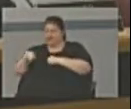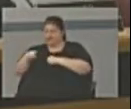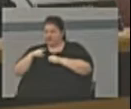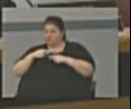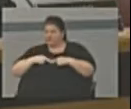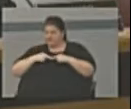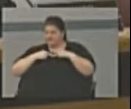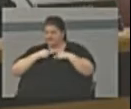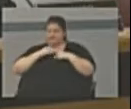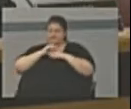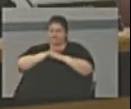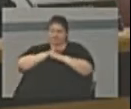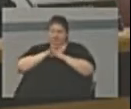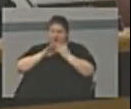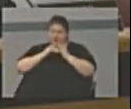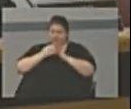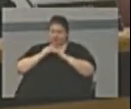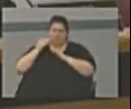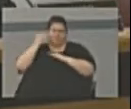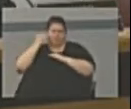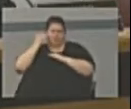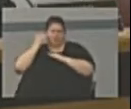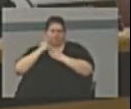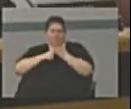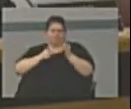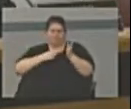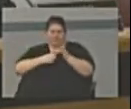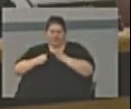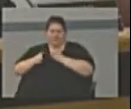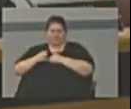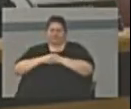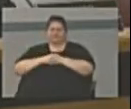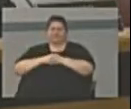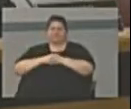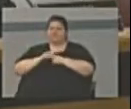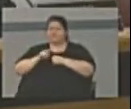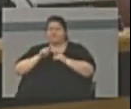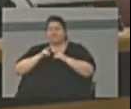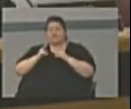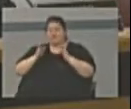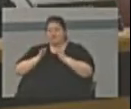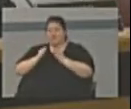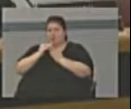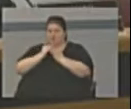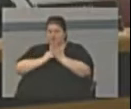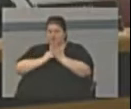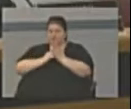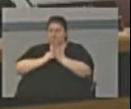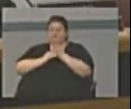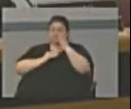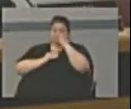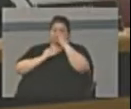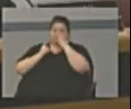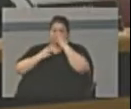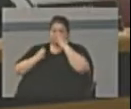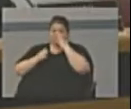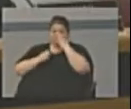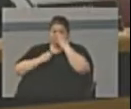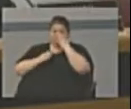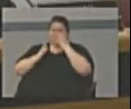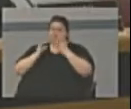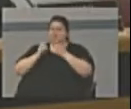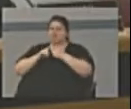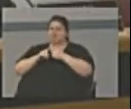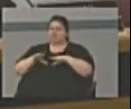of some of the things that we're planning in the upcoming year. This is just a small list. One of the things we're going to do is to kick off our One